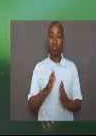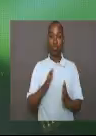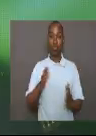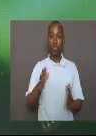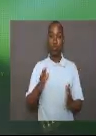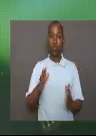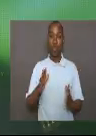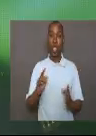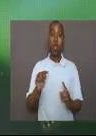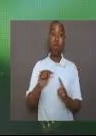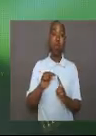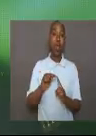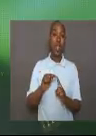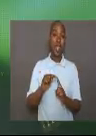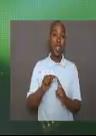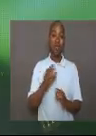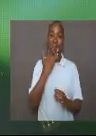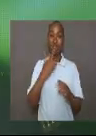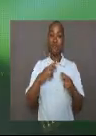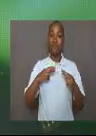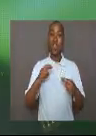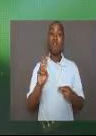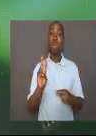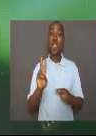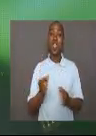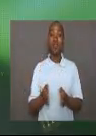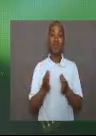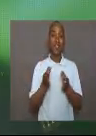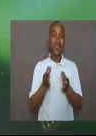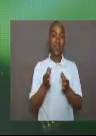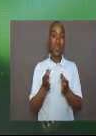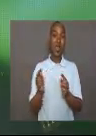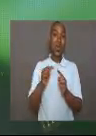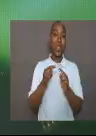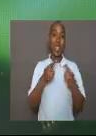veins, which return blood to the heart.